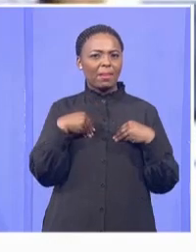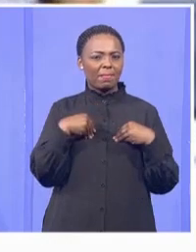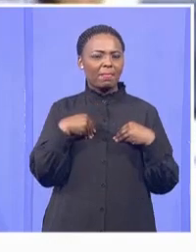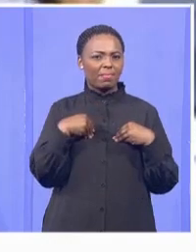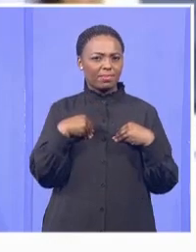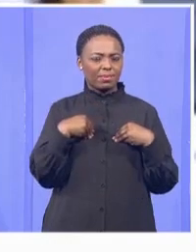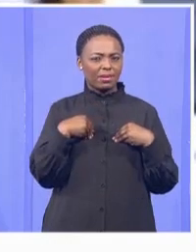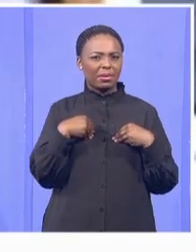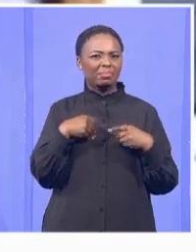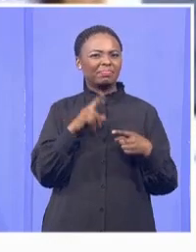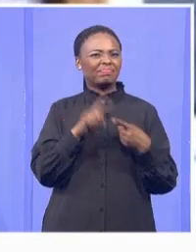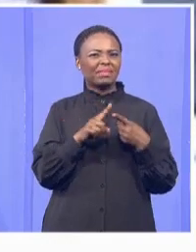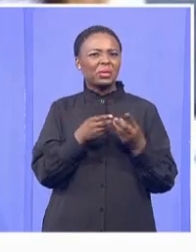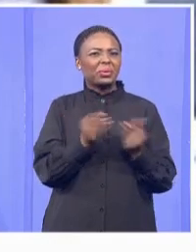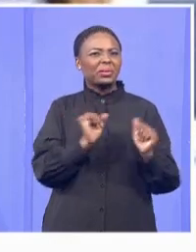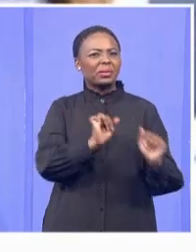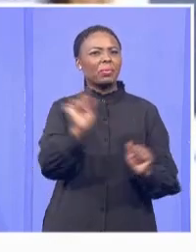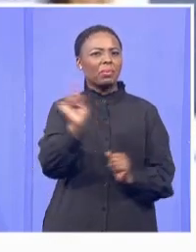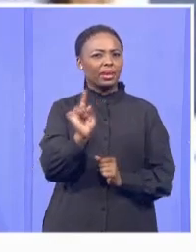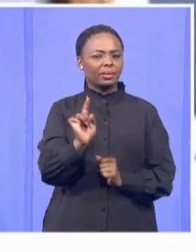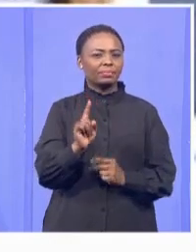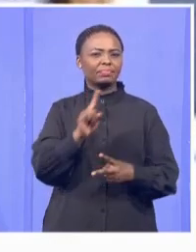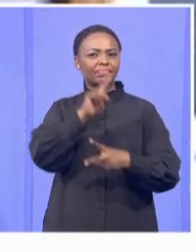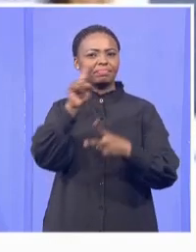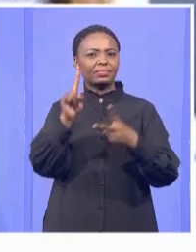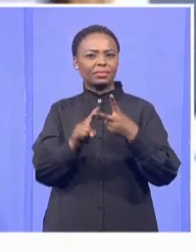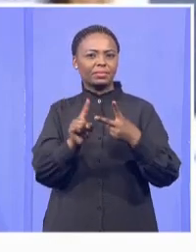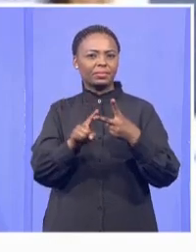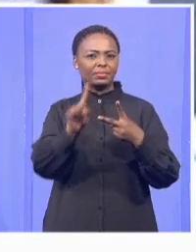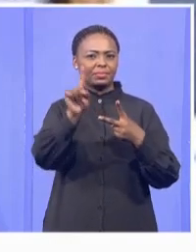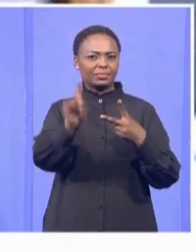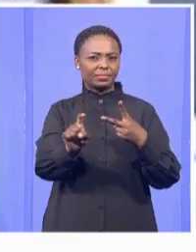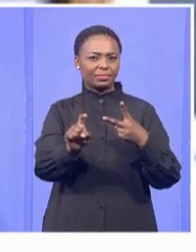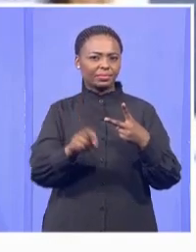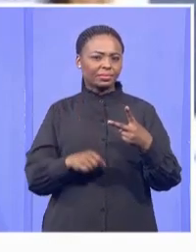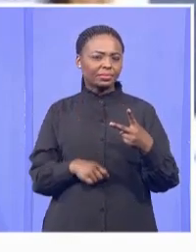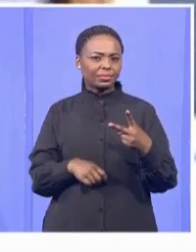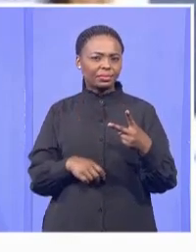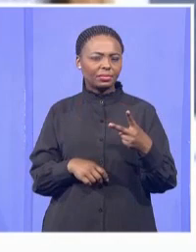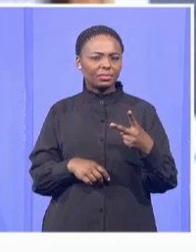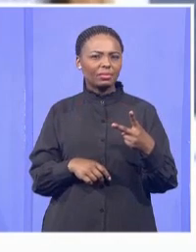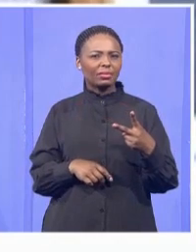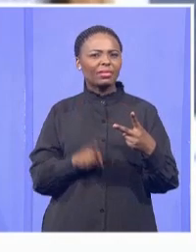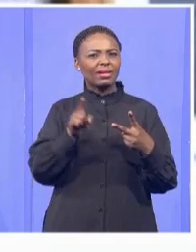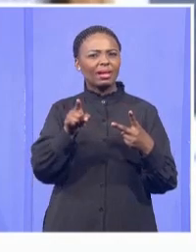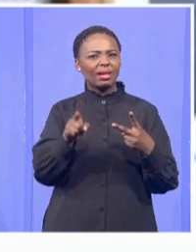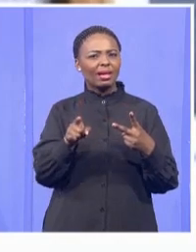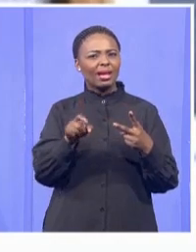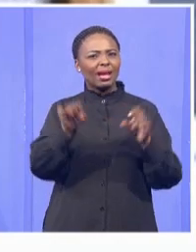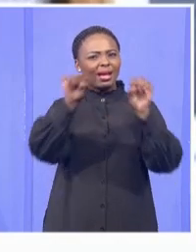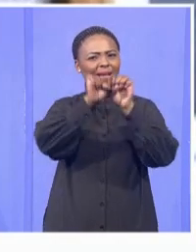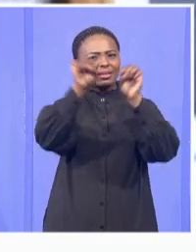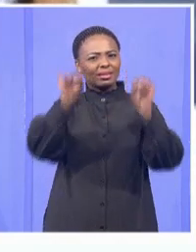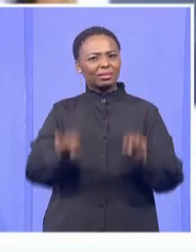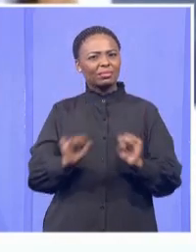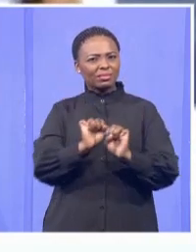wanted to find out, second question, in terms of the way the system works.